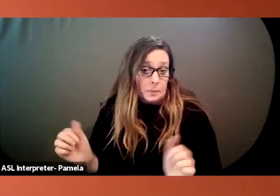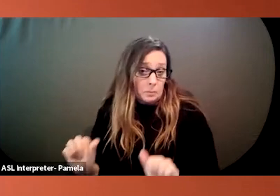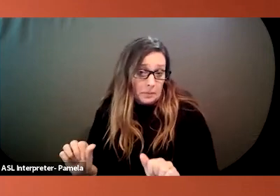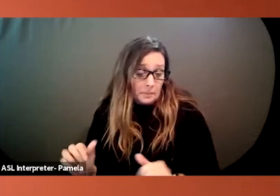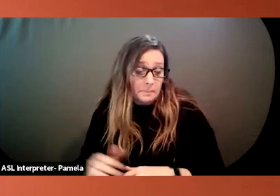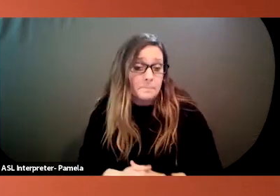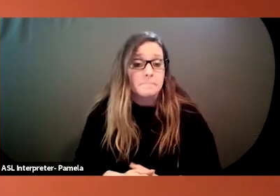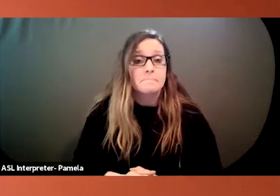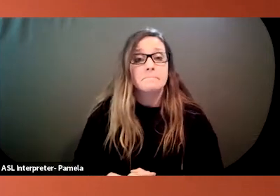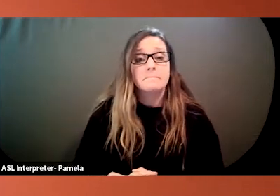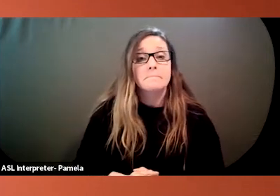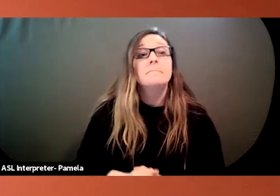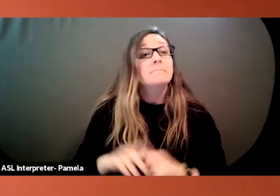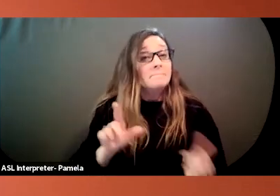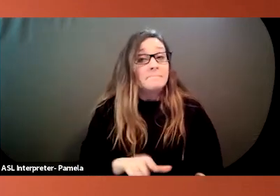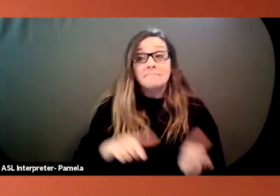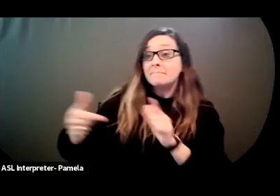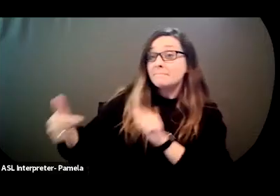please begin.